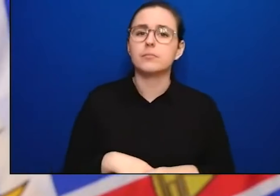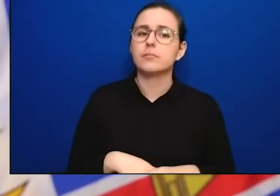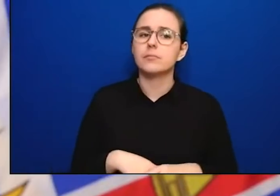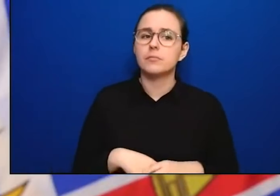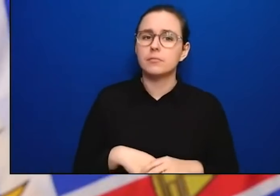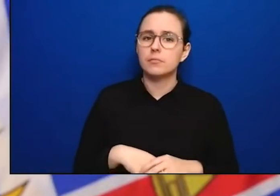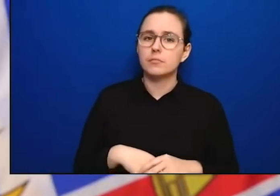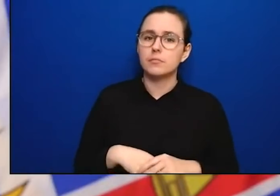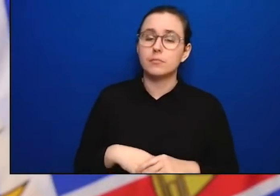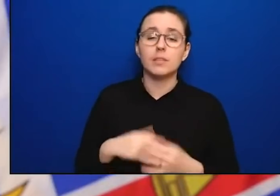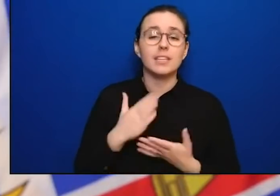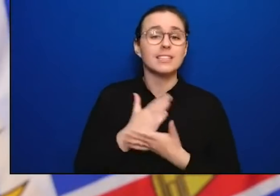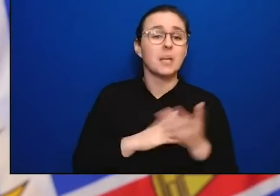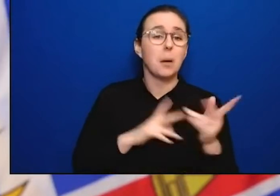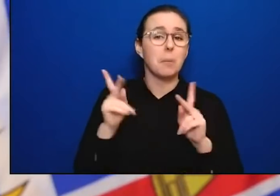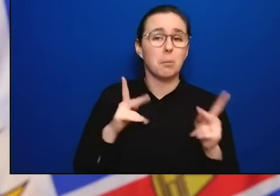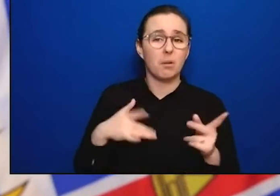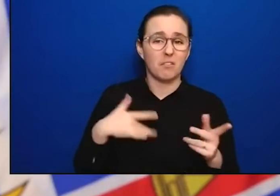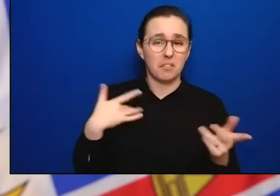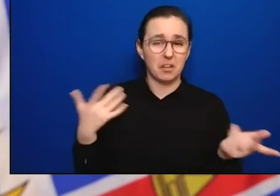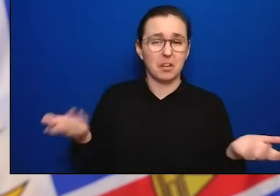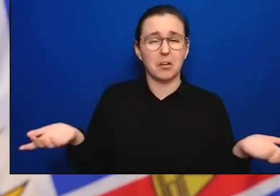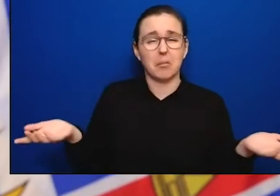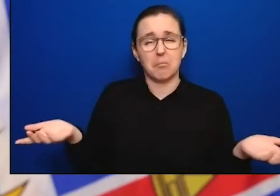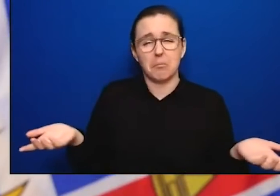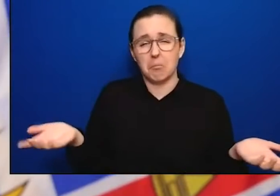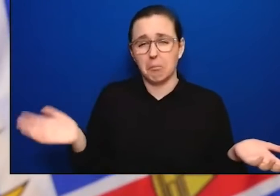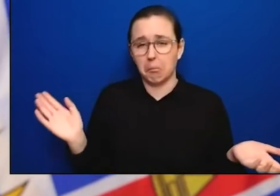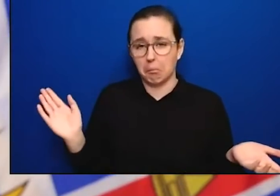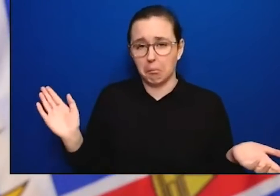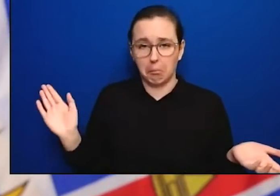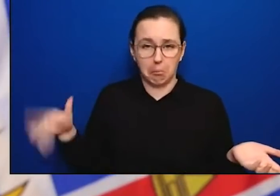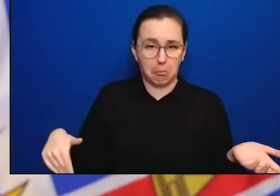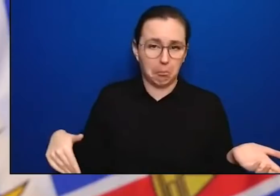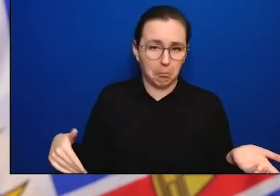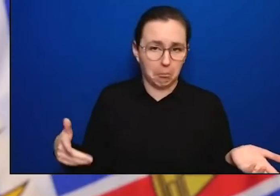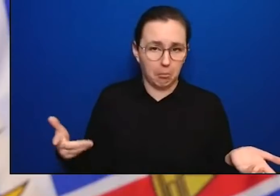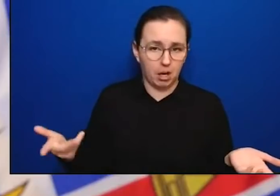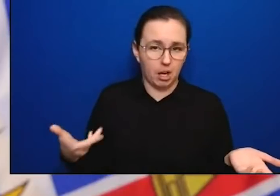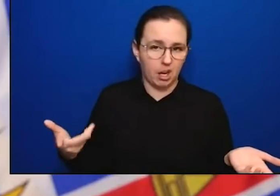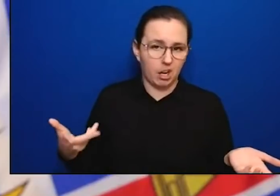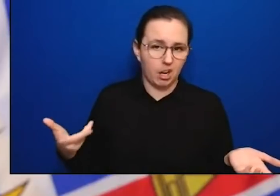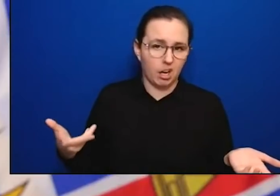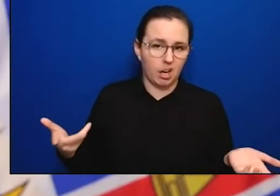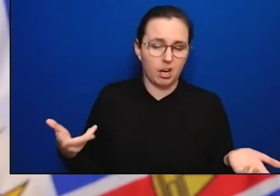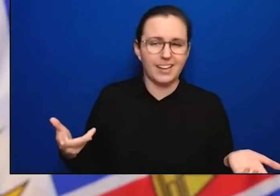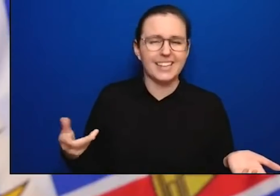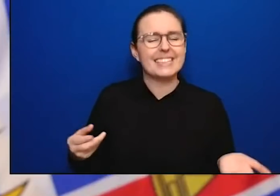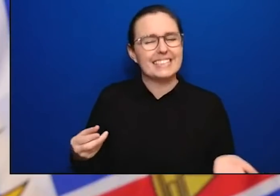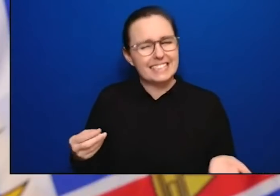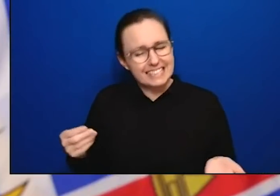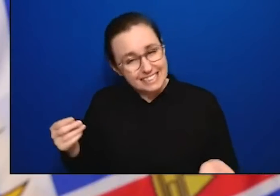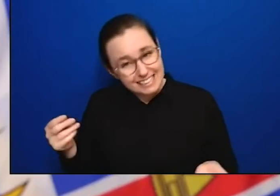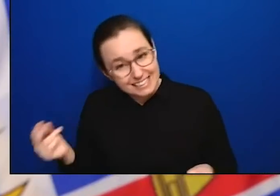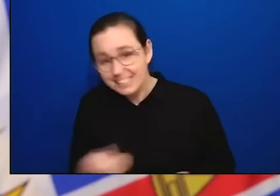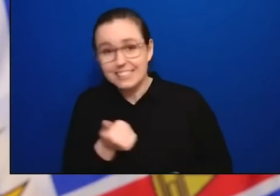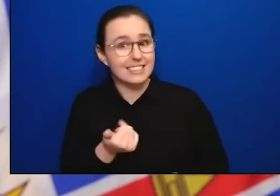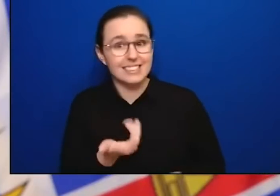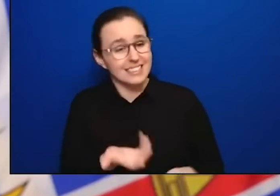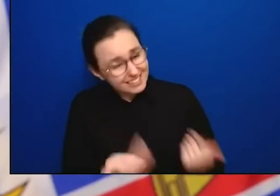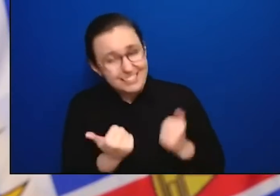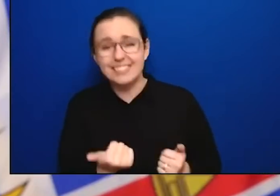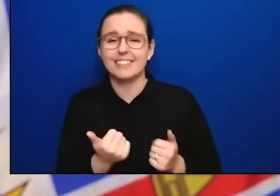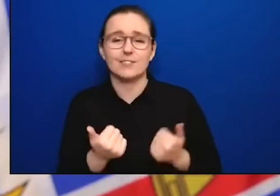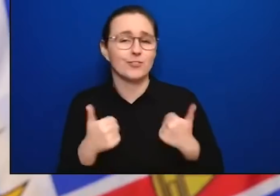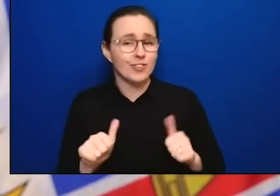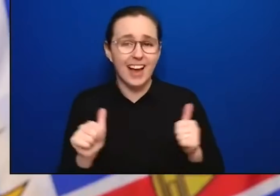that they don't need it. And so that's something we try and address by putting out the information around who is most likely at risk.